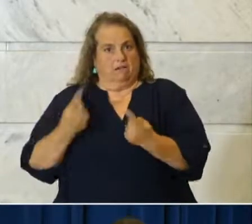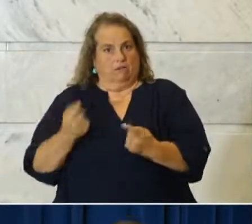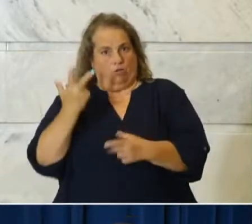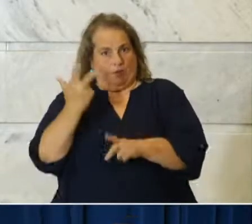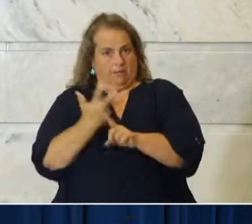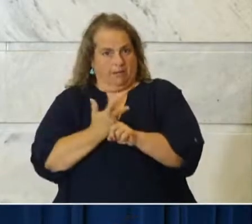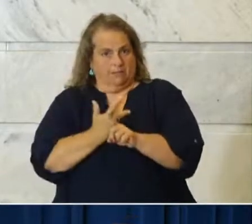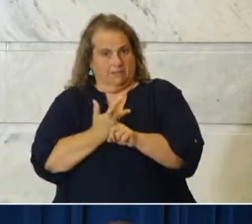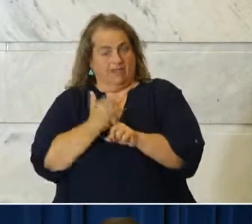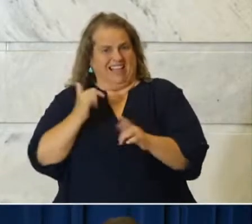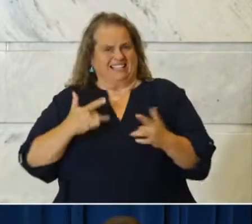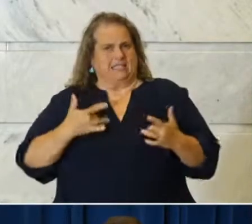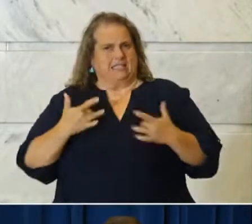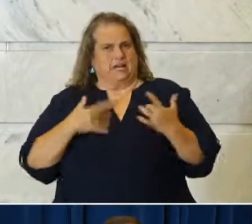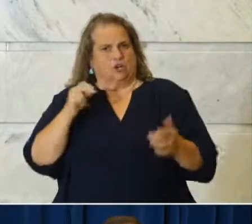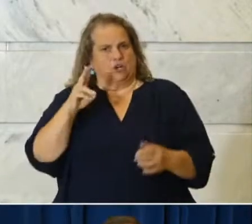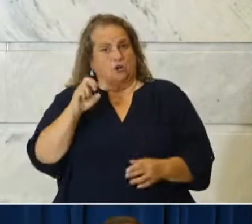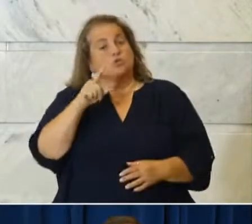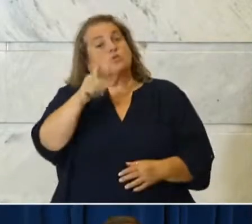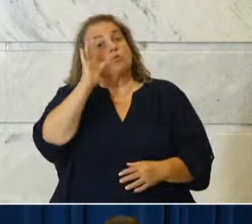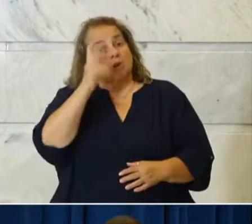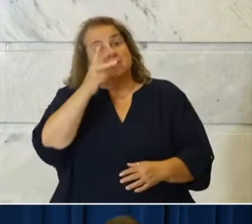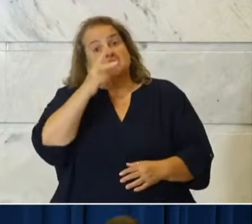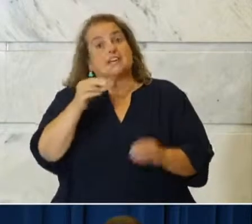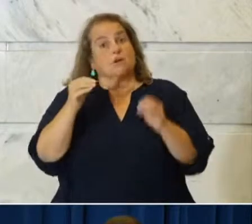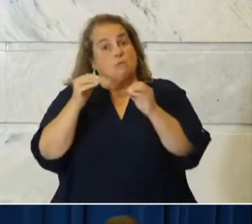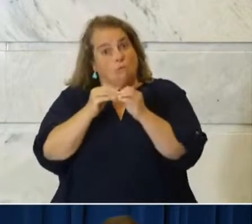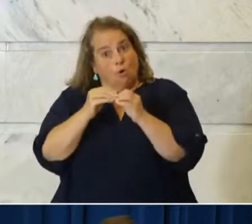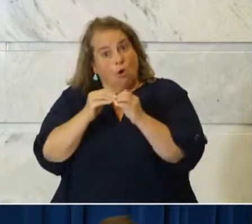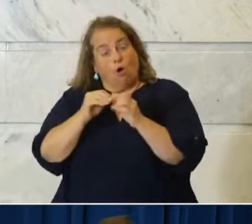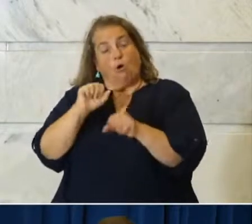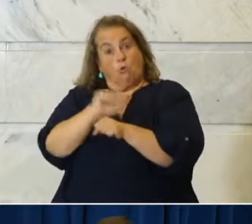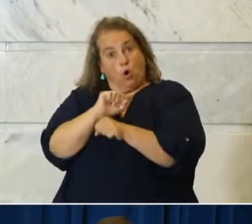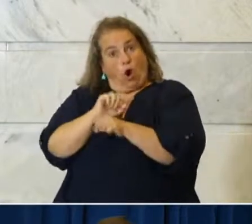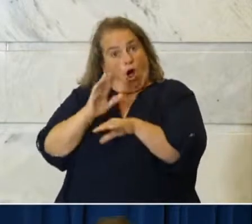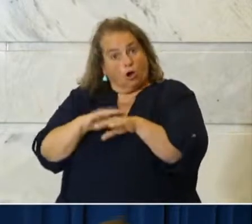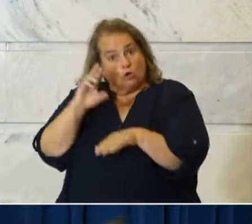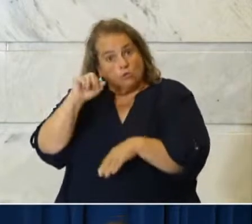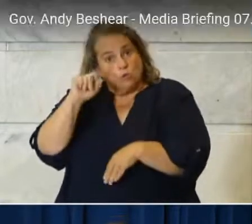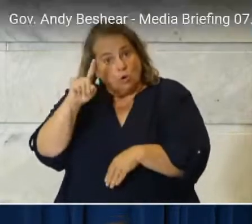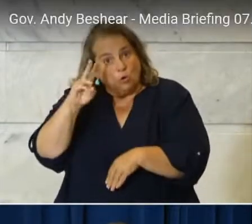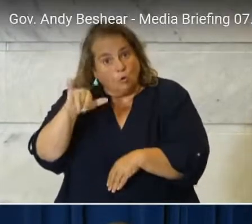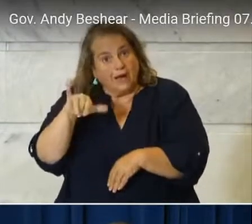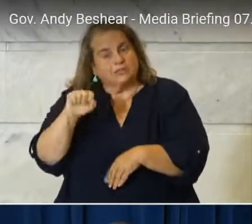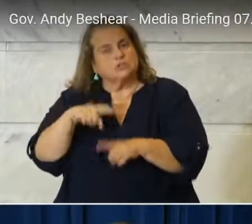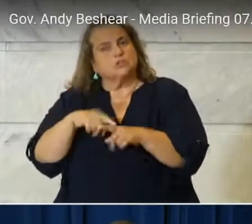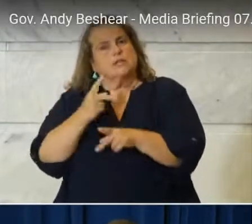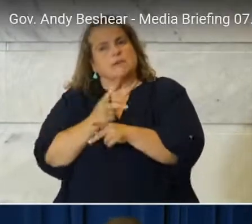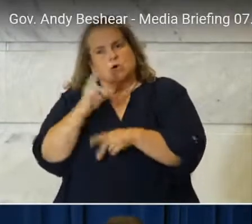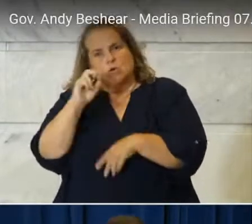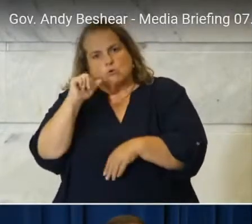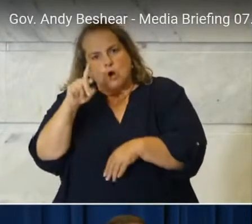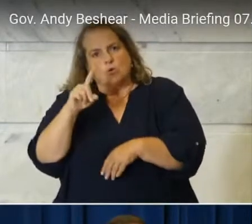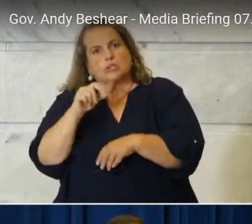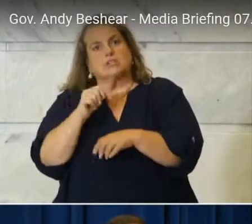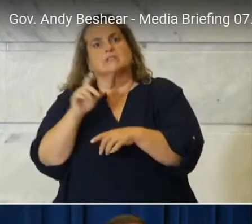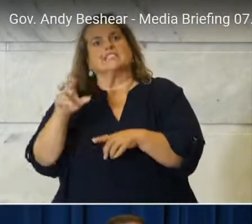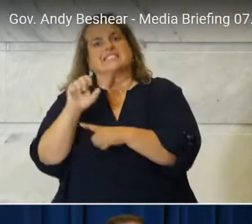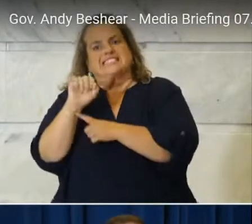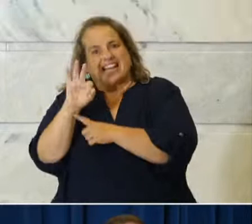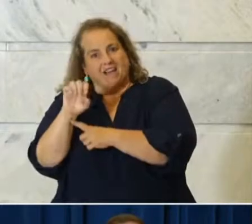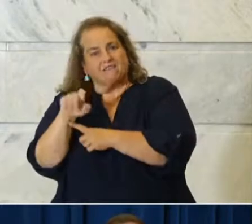see more construction out there on the roadway, but that's going to keep them safer, and it is going to expand